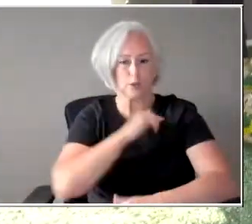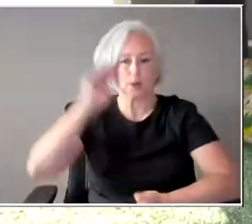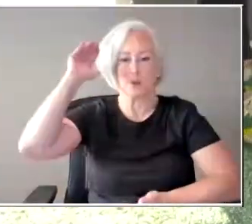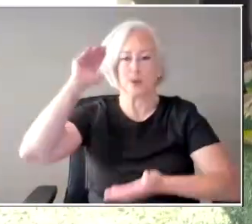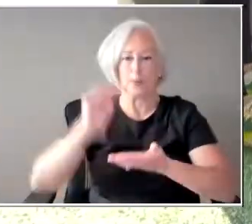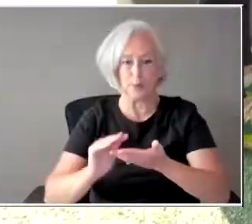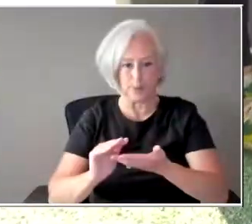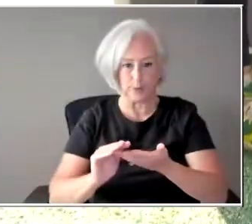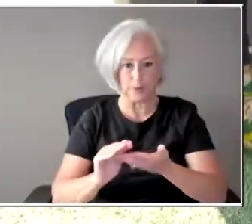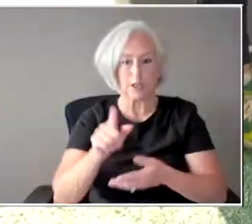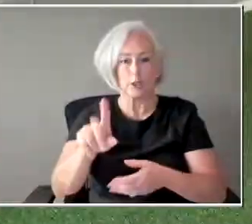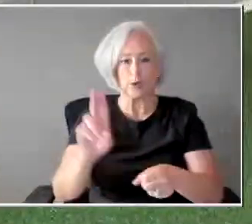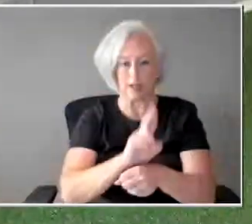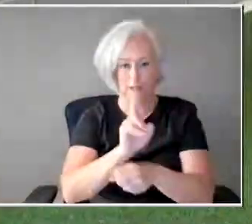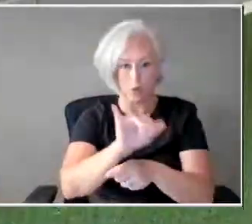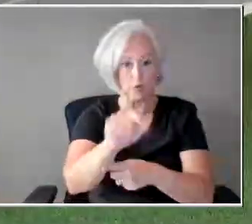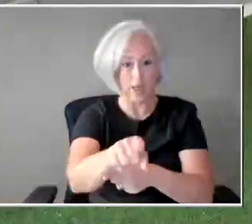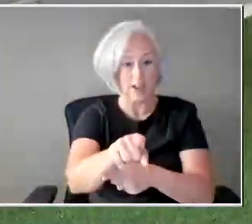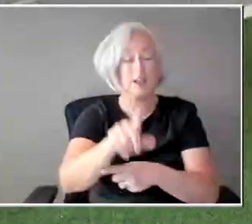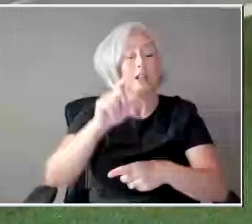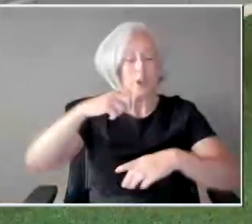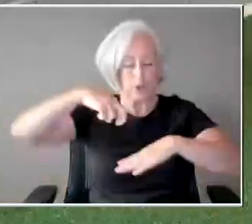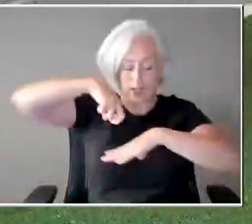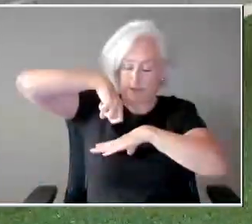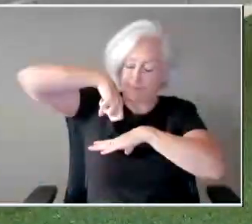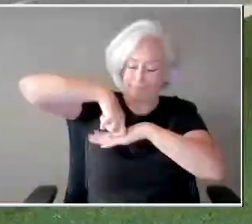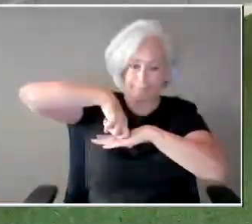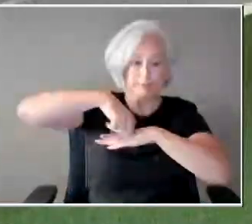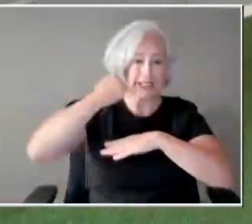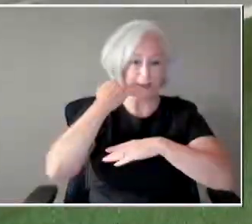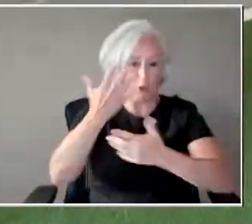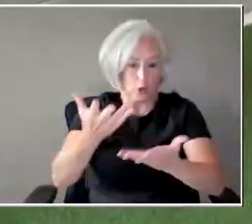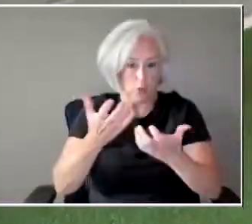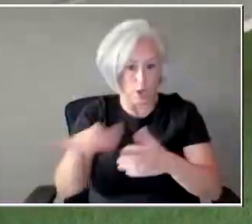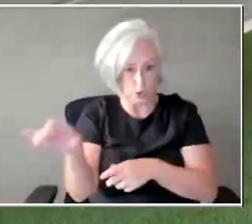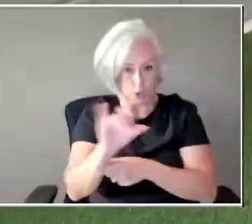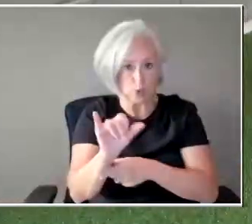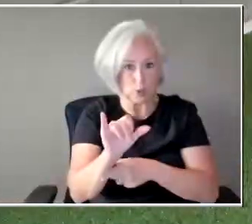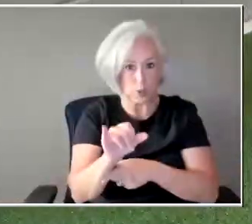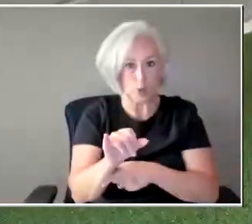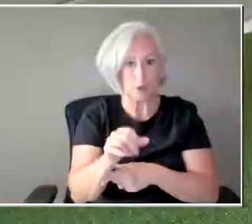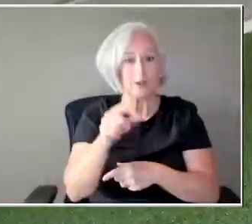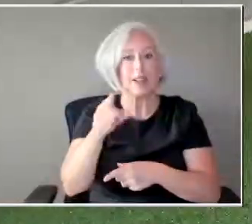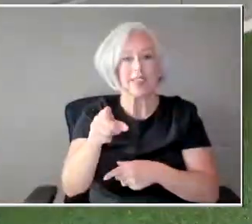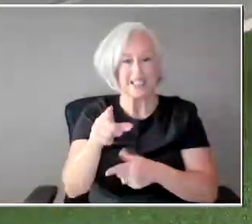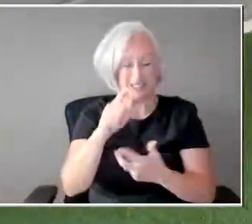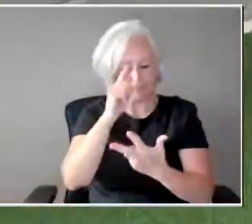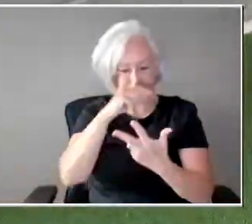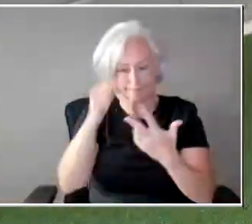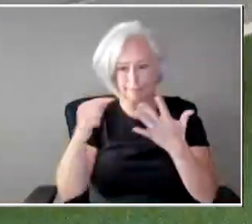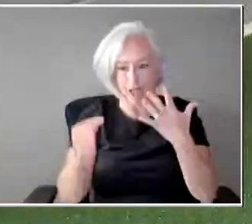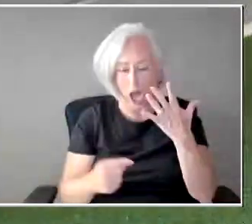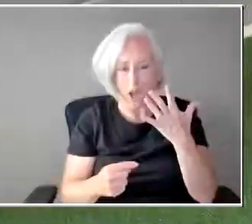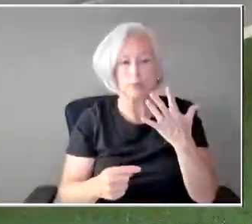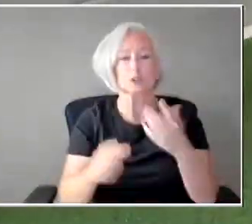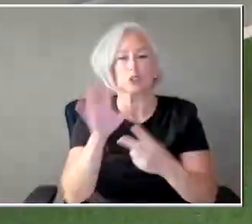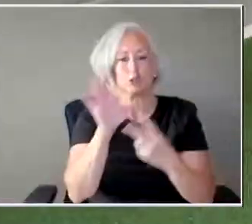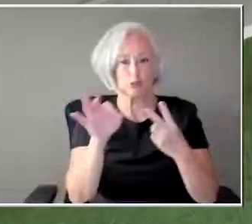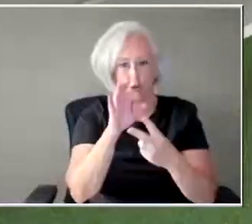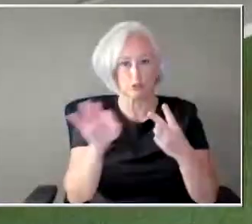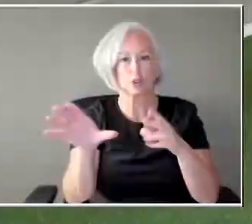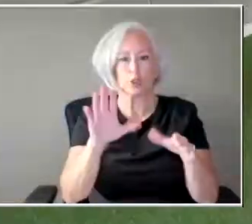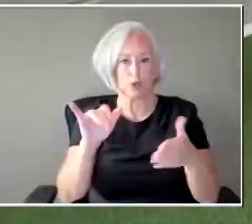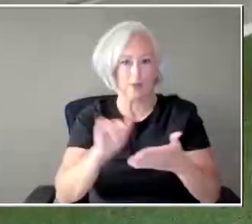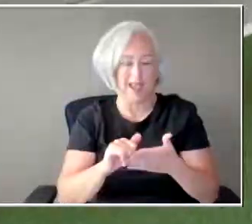again, you can go down to your knees. He's in a full plank position here. But that is a variation that if getting all the way down onto those forearms is uncomfortable in the